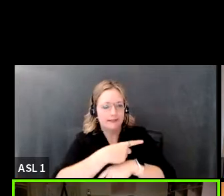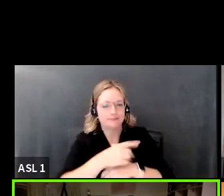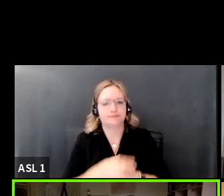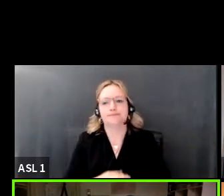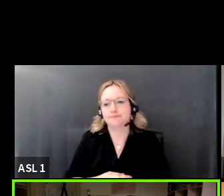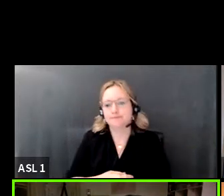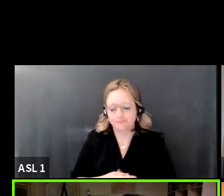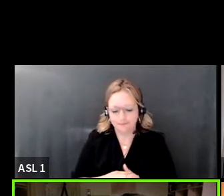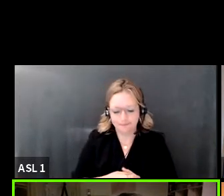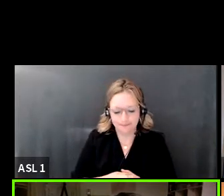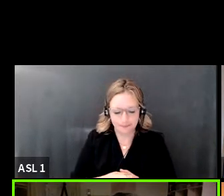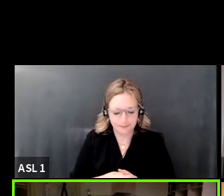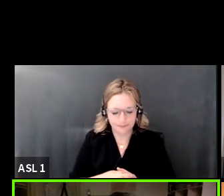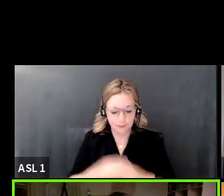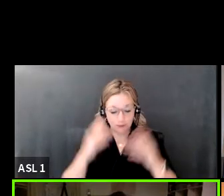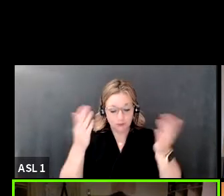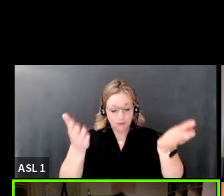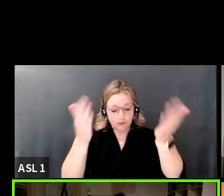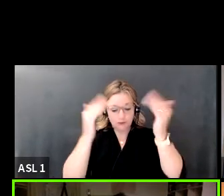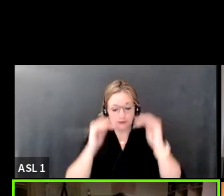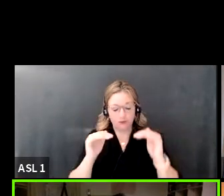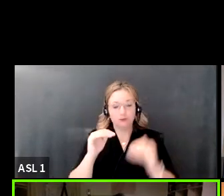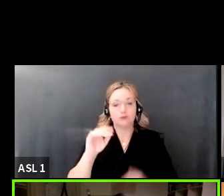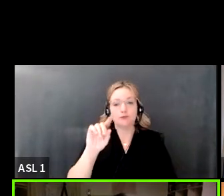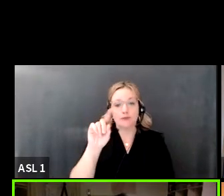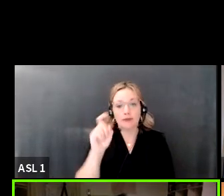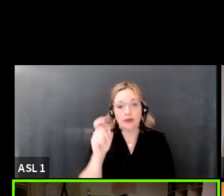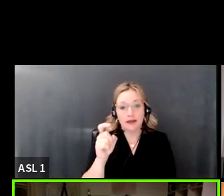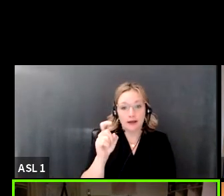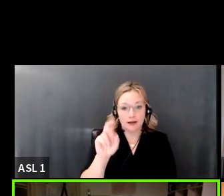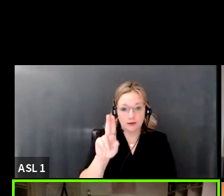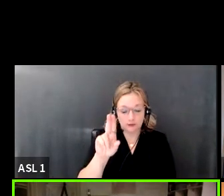the next speaker is zoo zoo